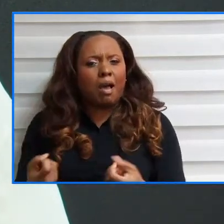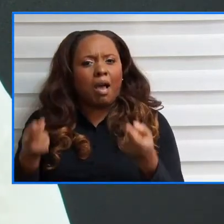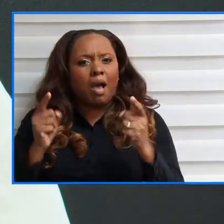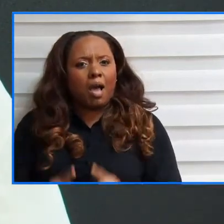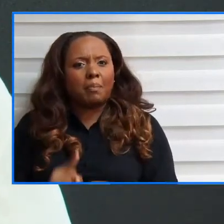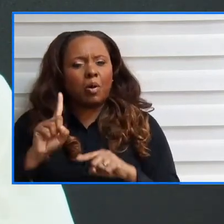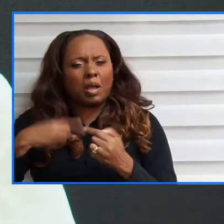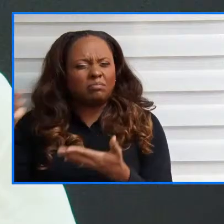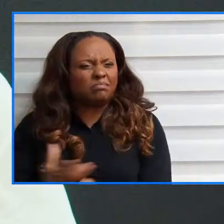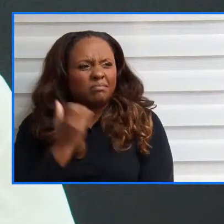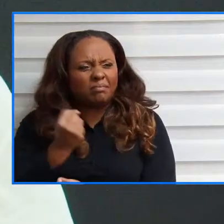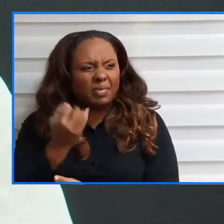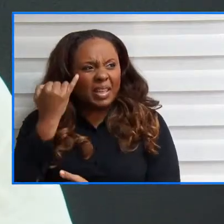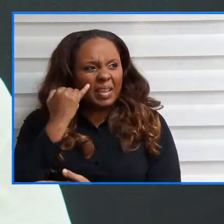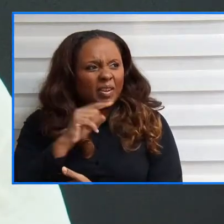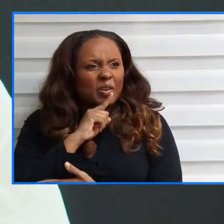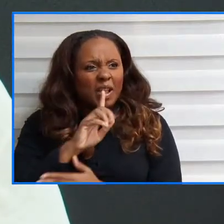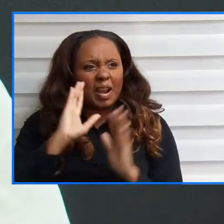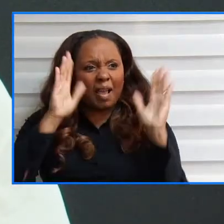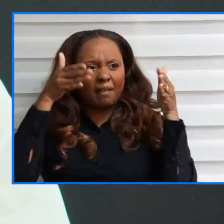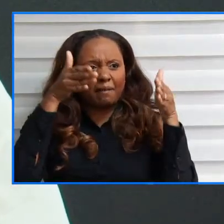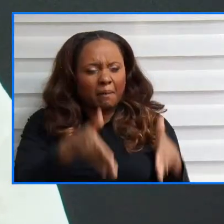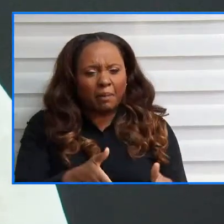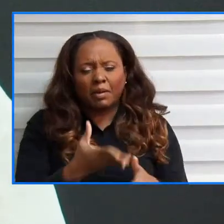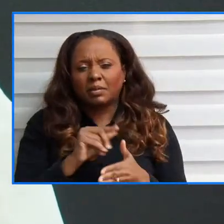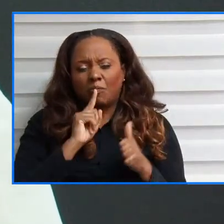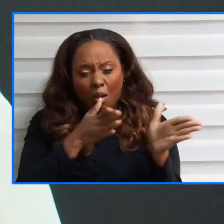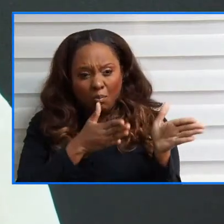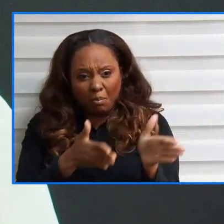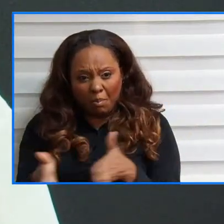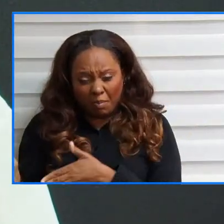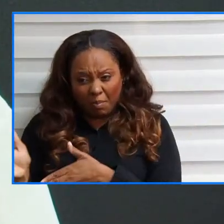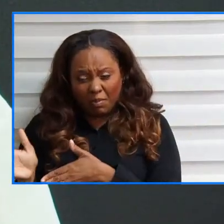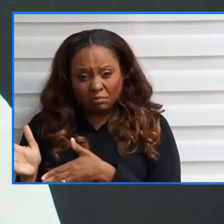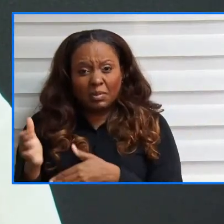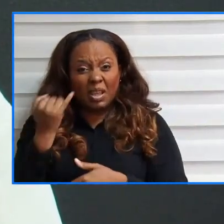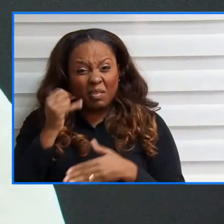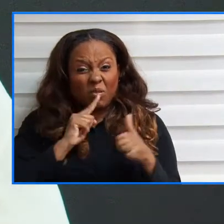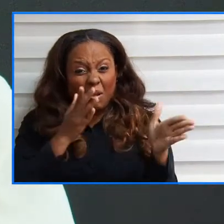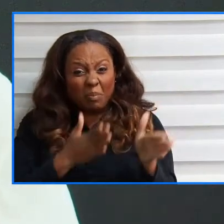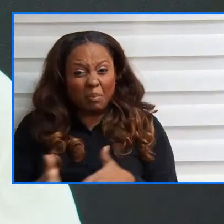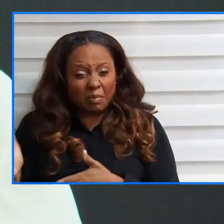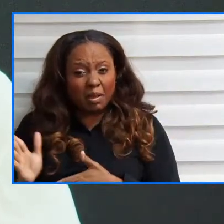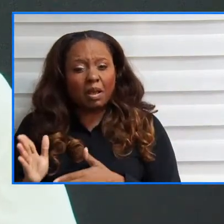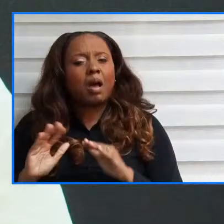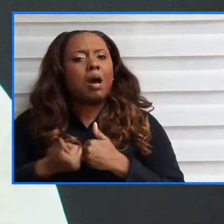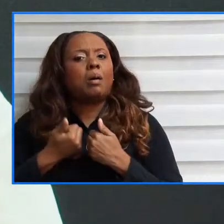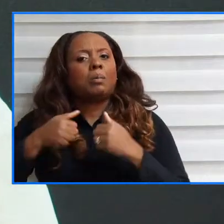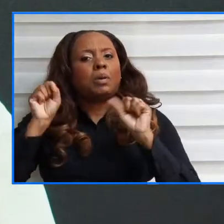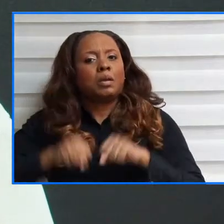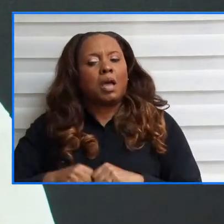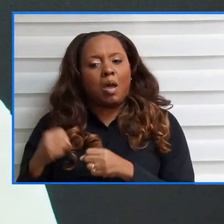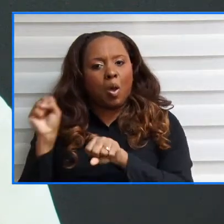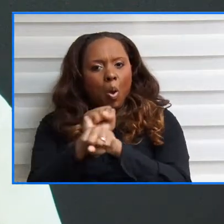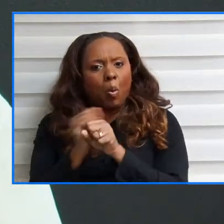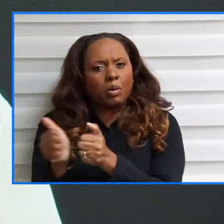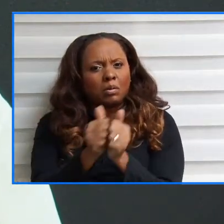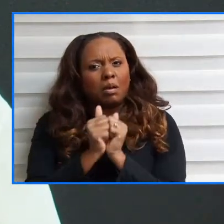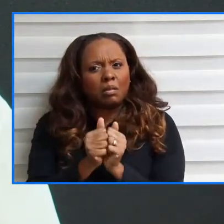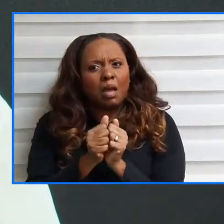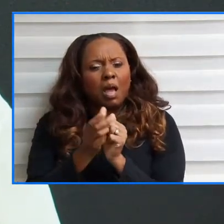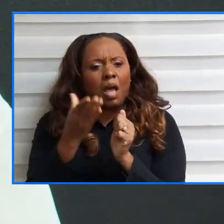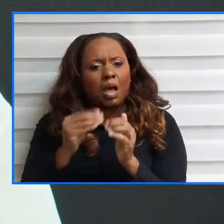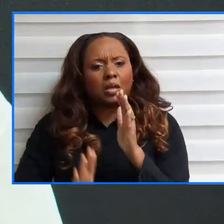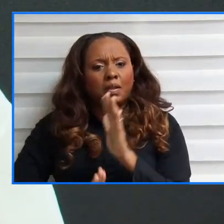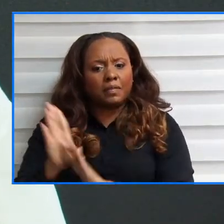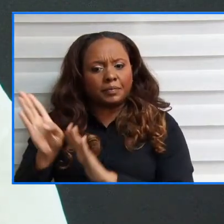it is focused and strategic in its planning and execution of its development program. I want